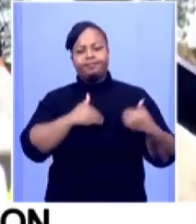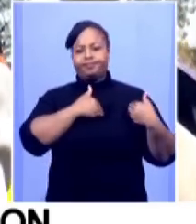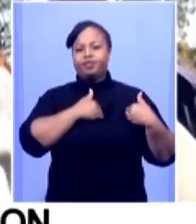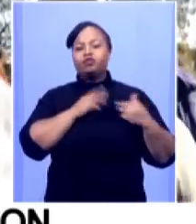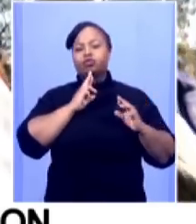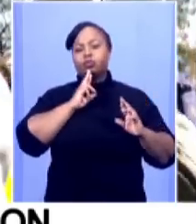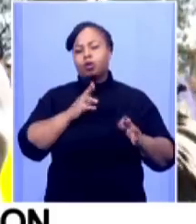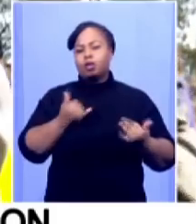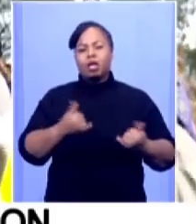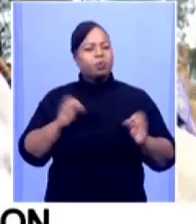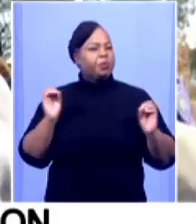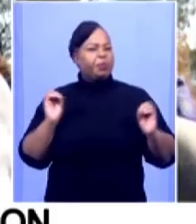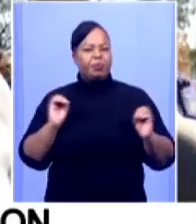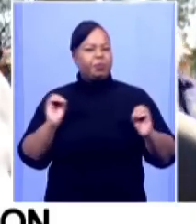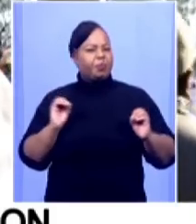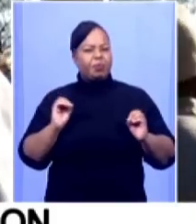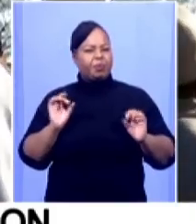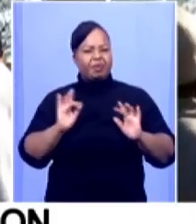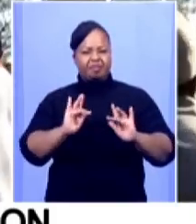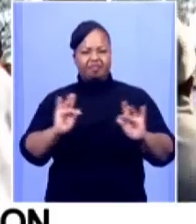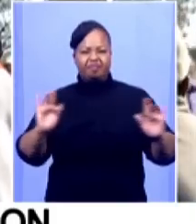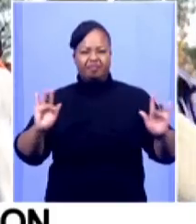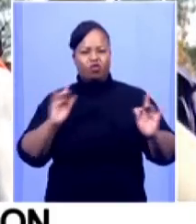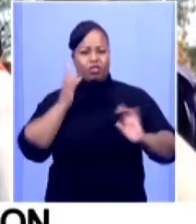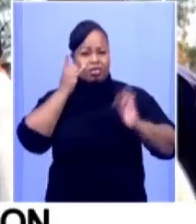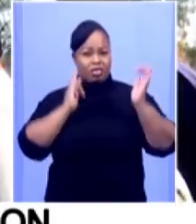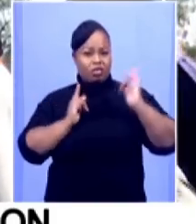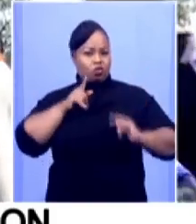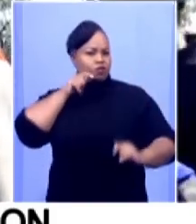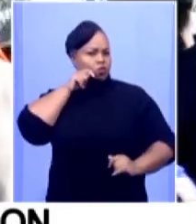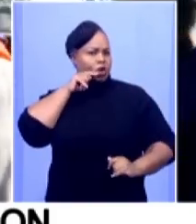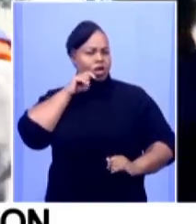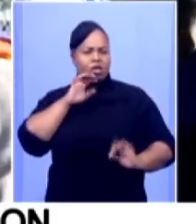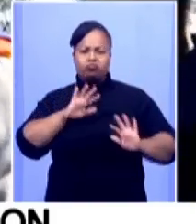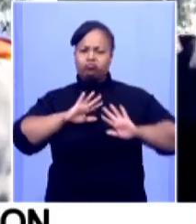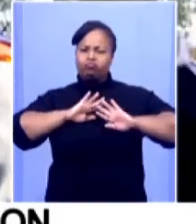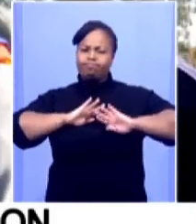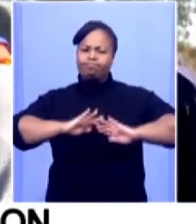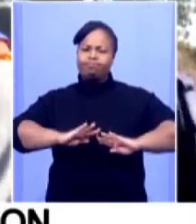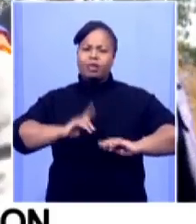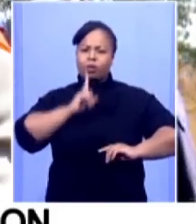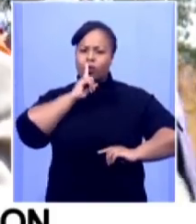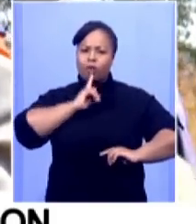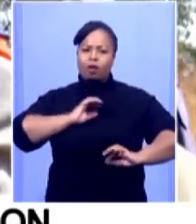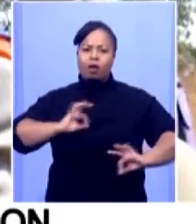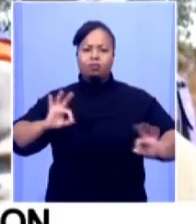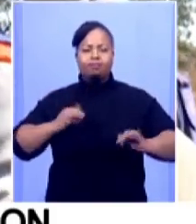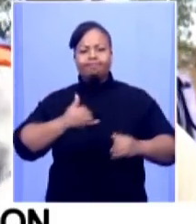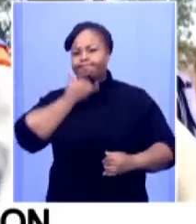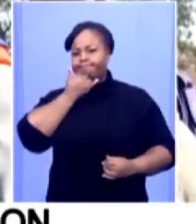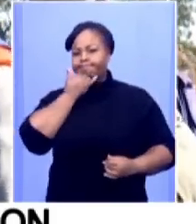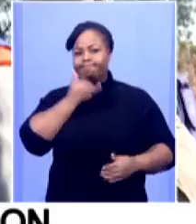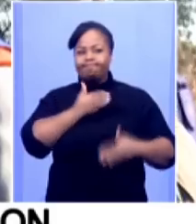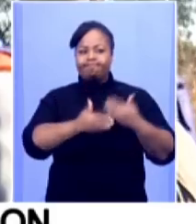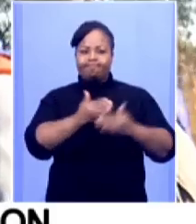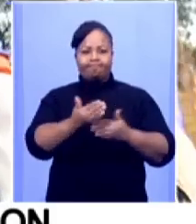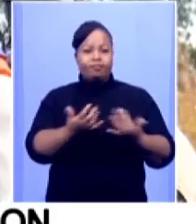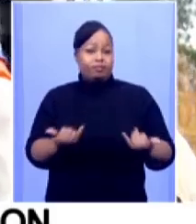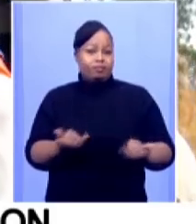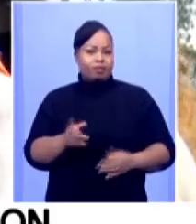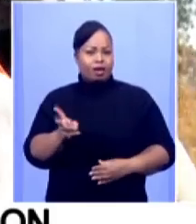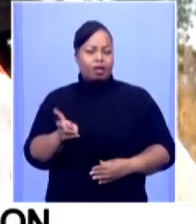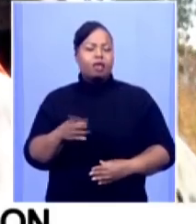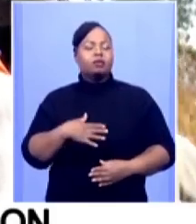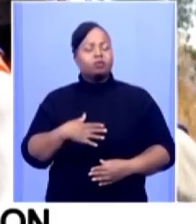say nothing is being reported in the entire city. It's collectively quiet, and we are happy about the proceedings. And again, we like to